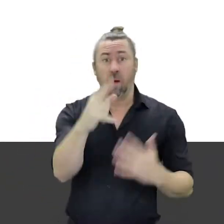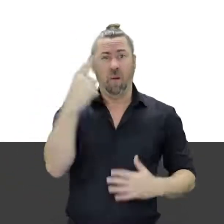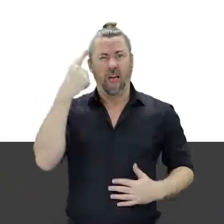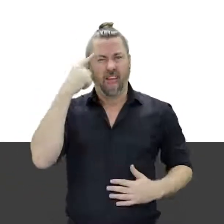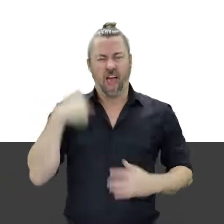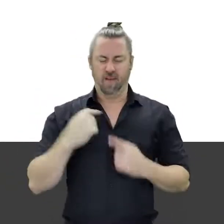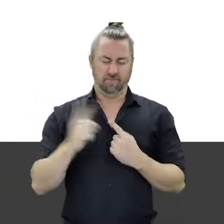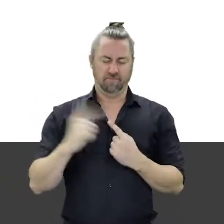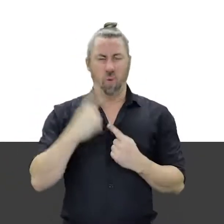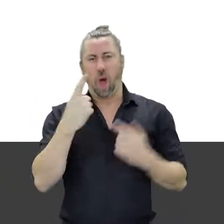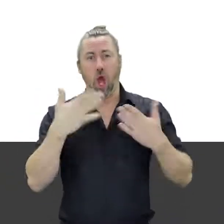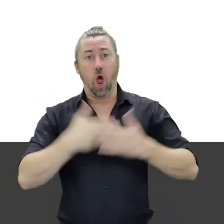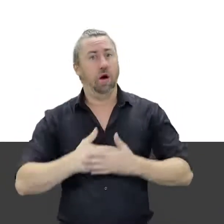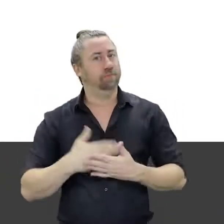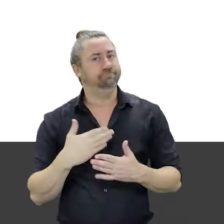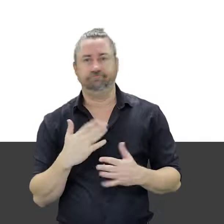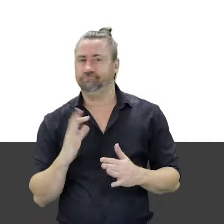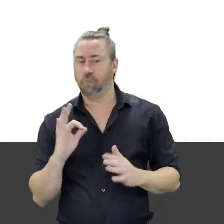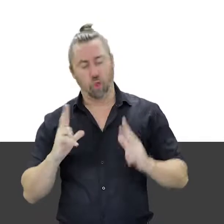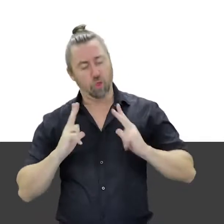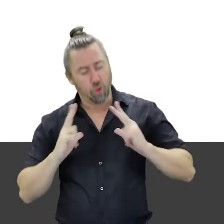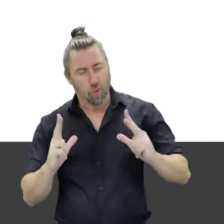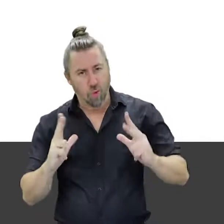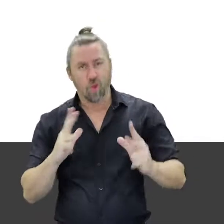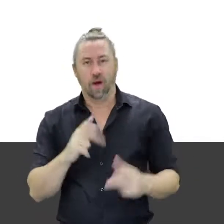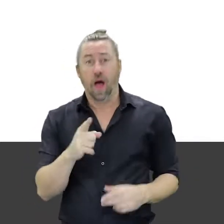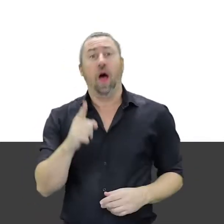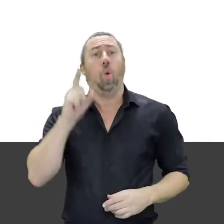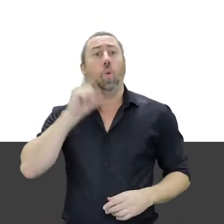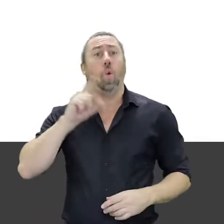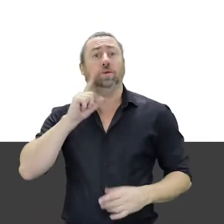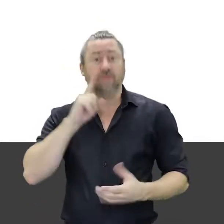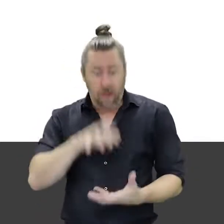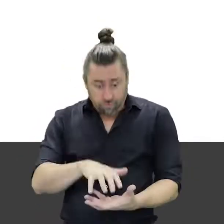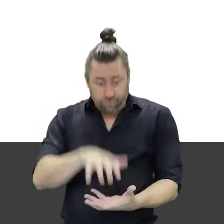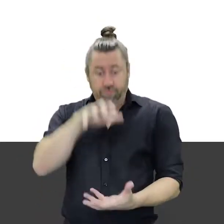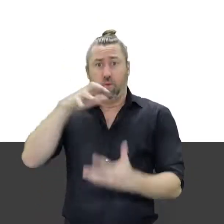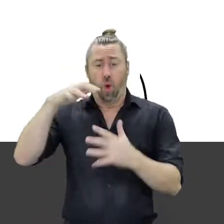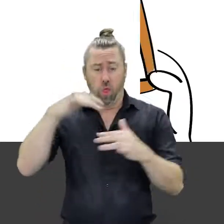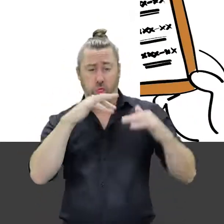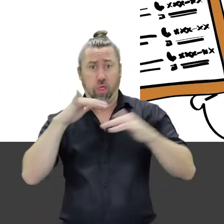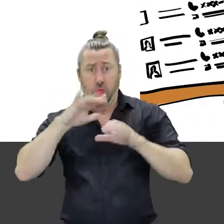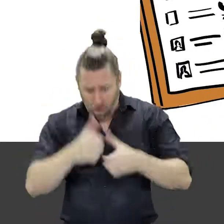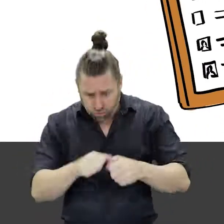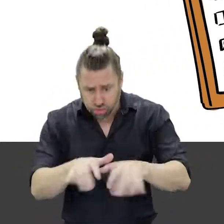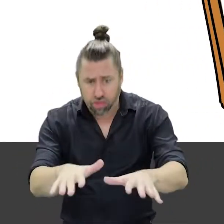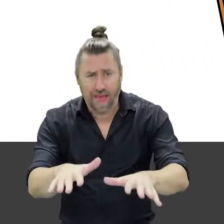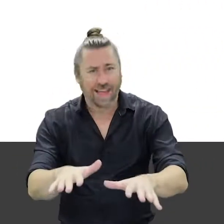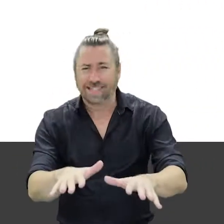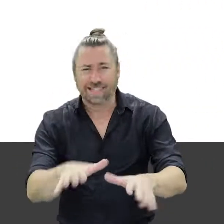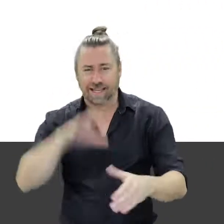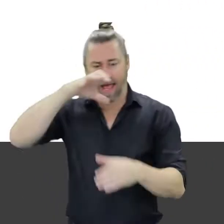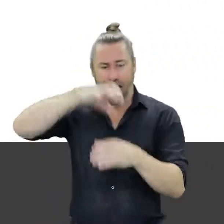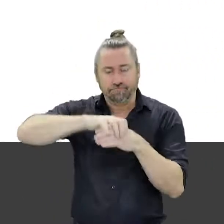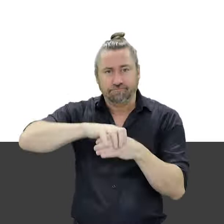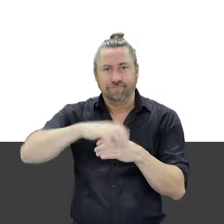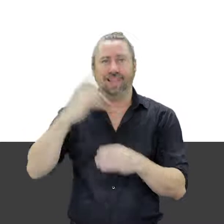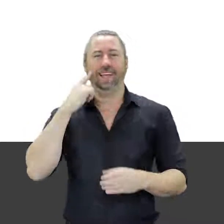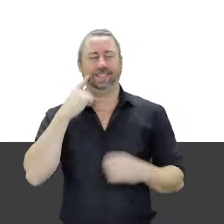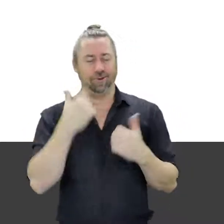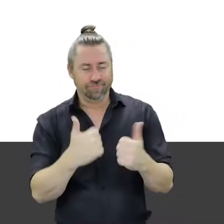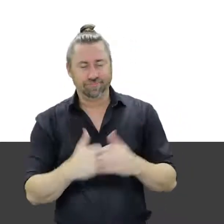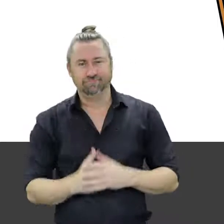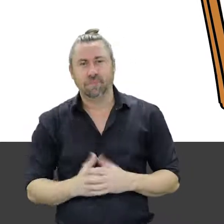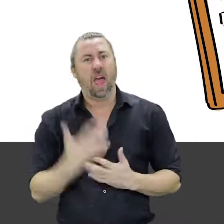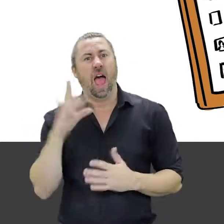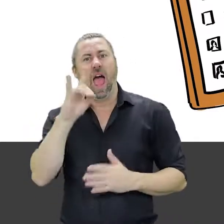that evening. Use water containers that won't tip over and spill. Prepare a list of your preferred animal shelters